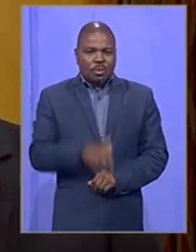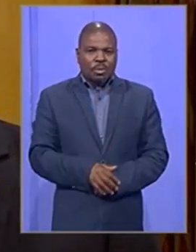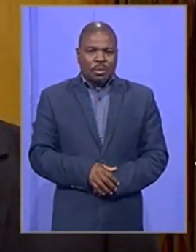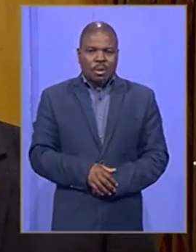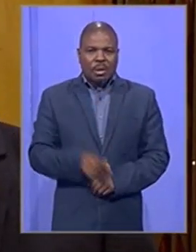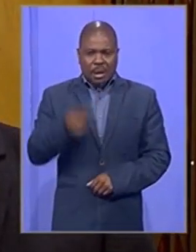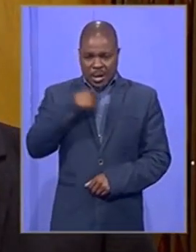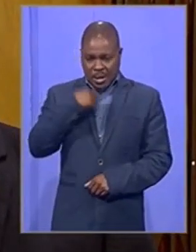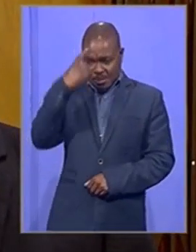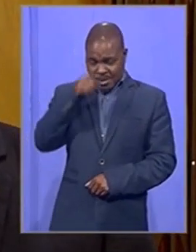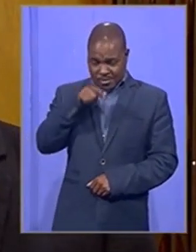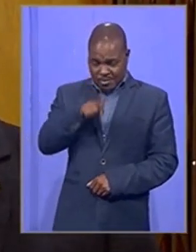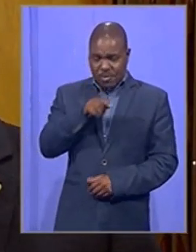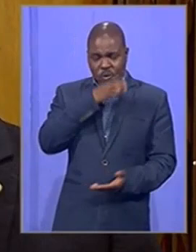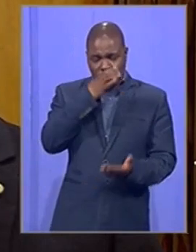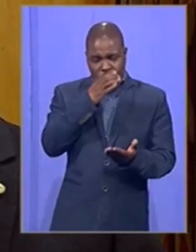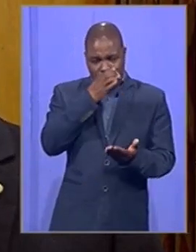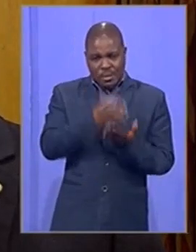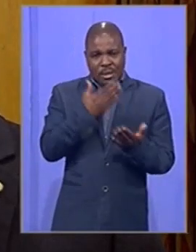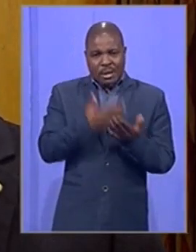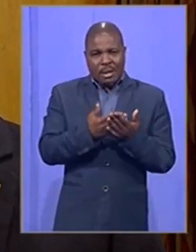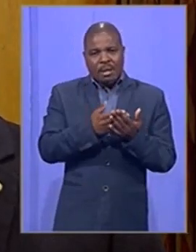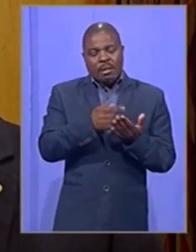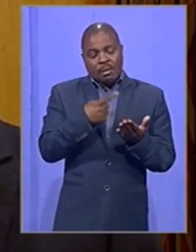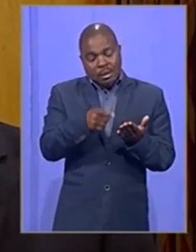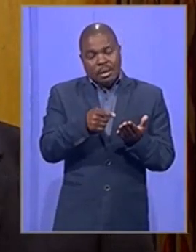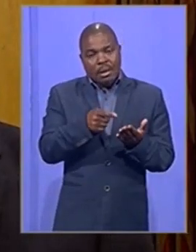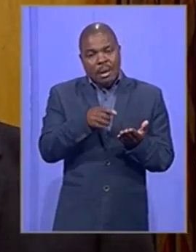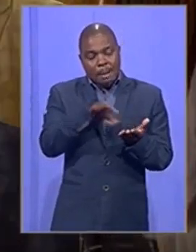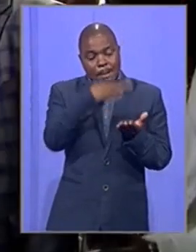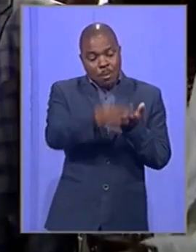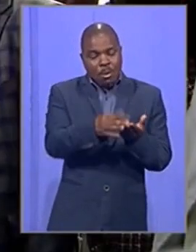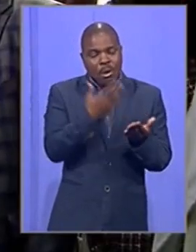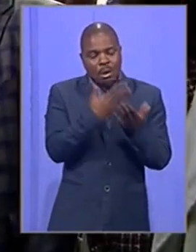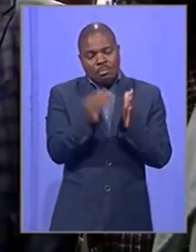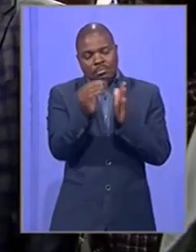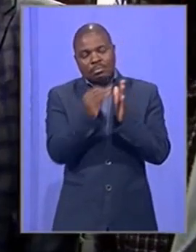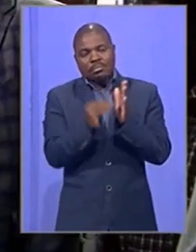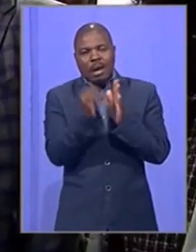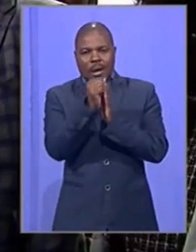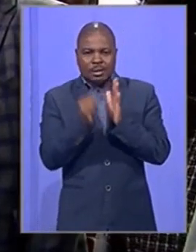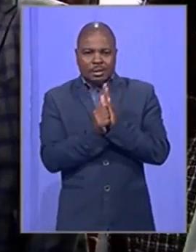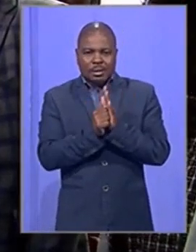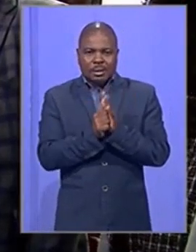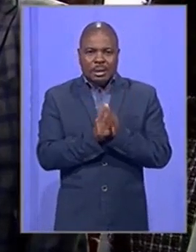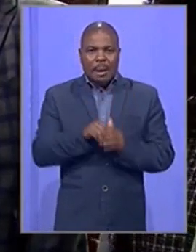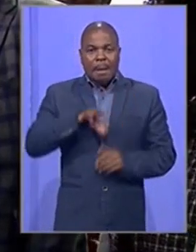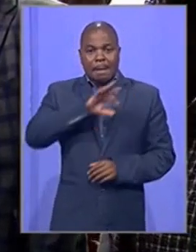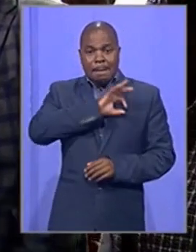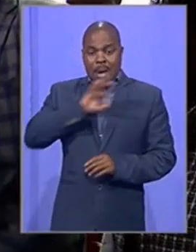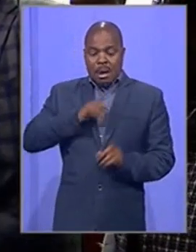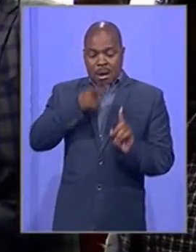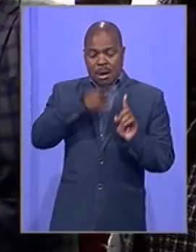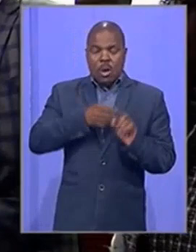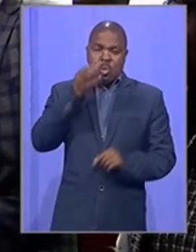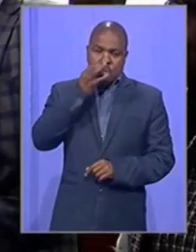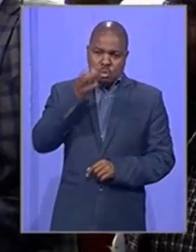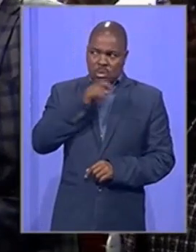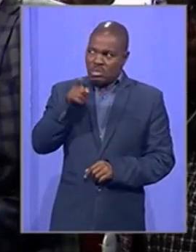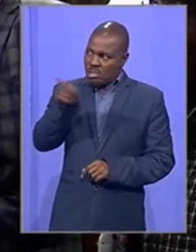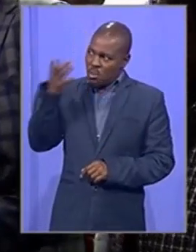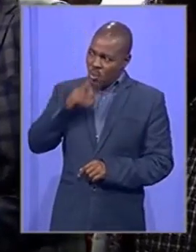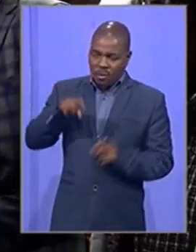welcome the fact that the motion will still be part of an agenda. Mmatoropo a re morero wa go motlosa mo maemong ke